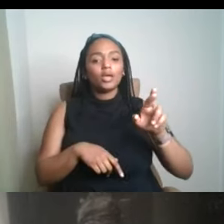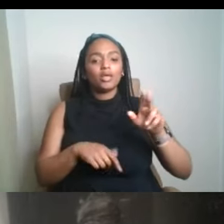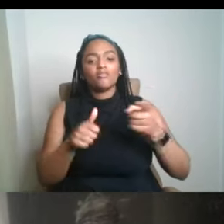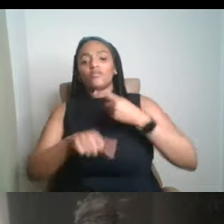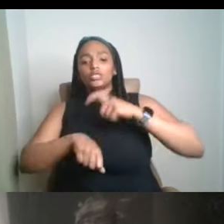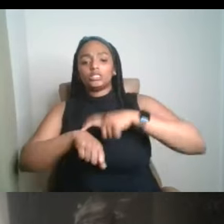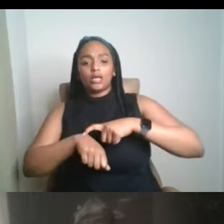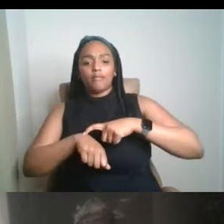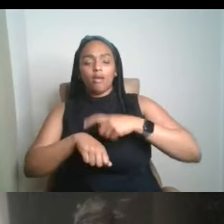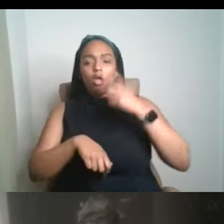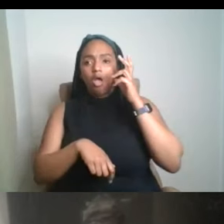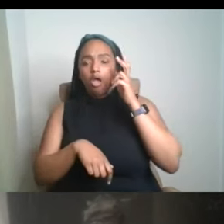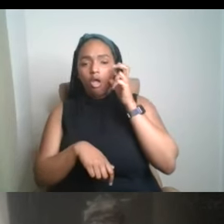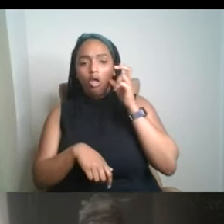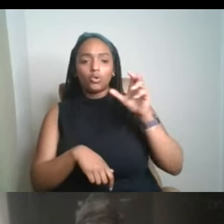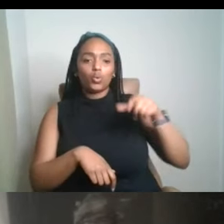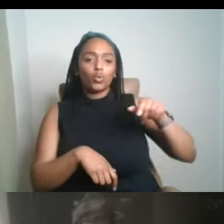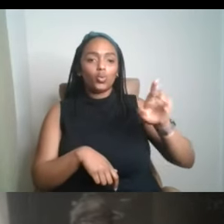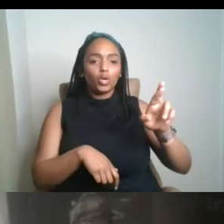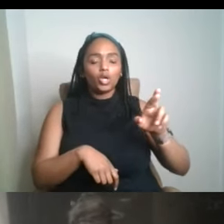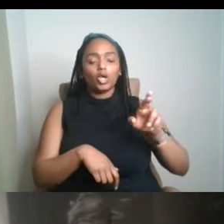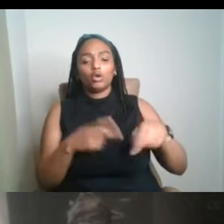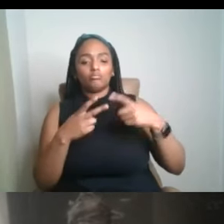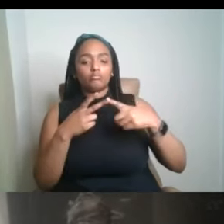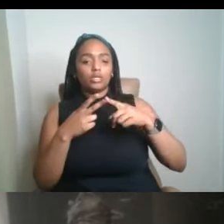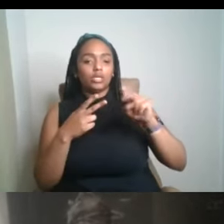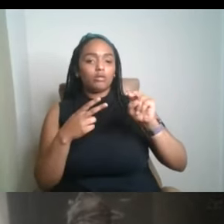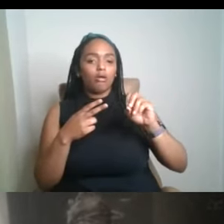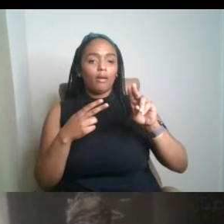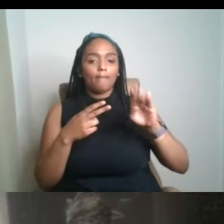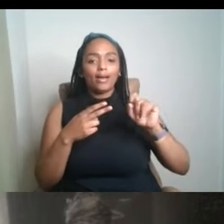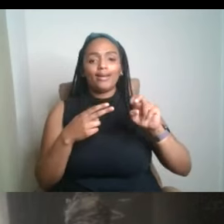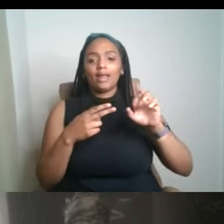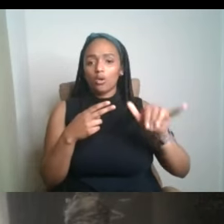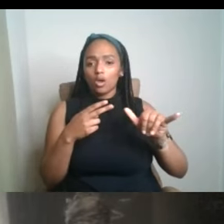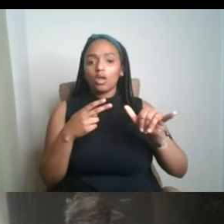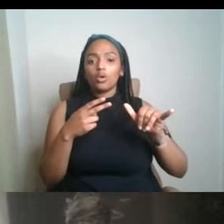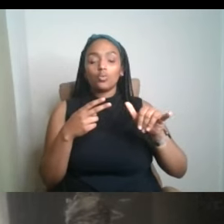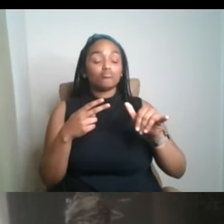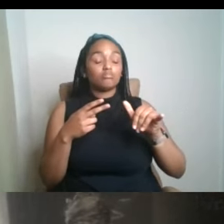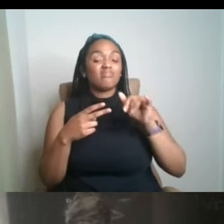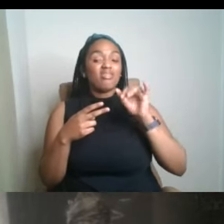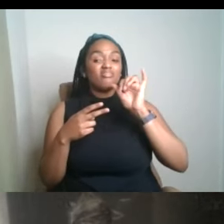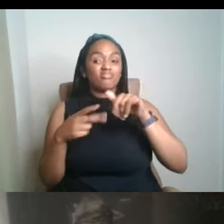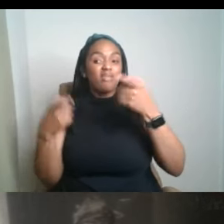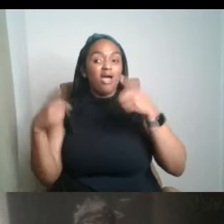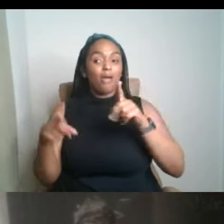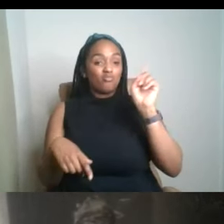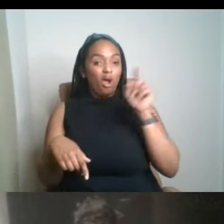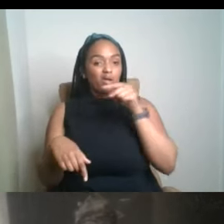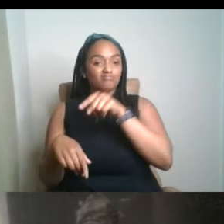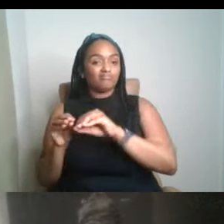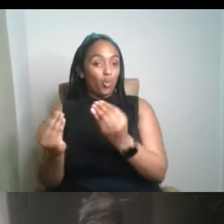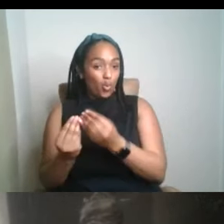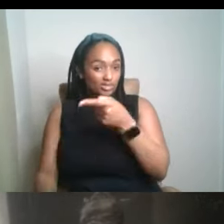queer, and all these different words were through organizations. And so I think that not only did it help me like